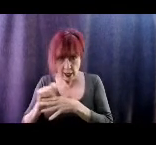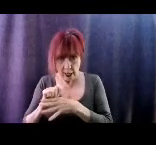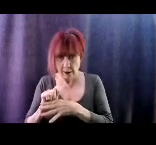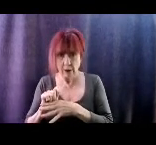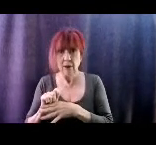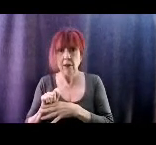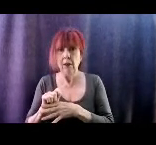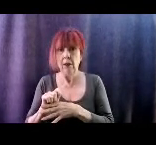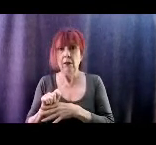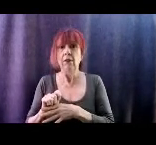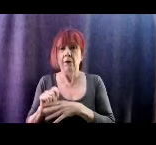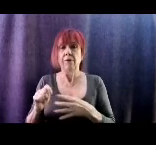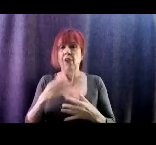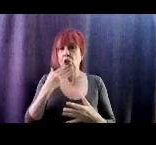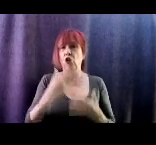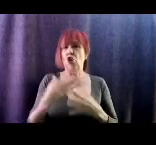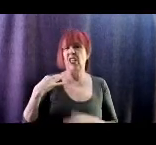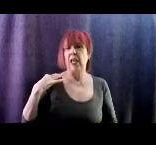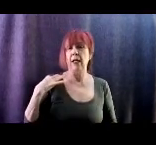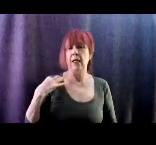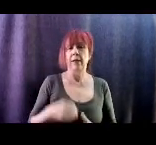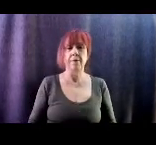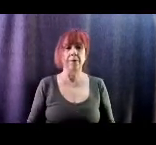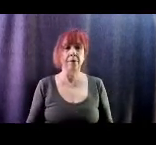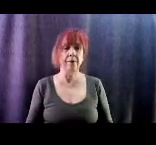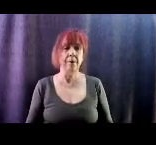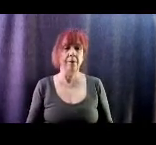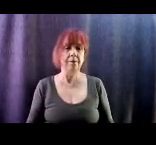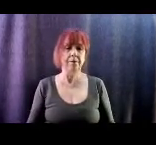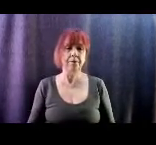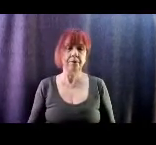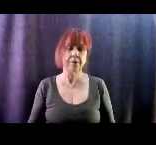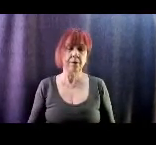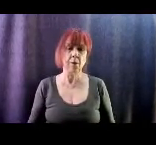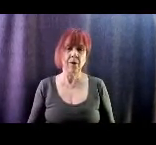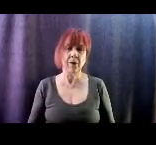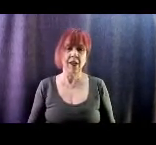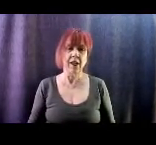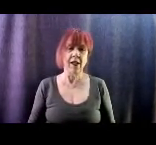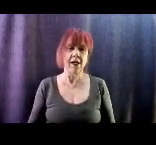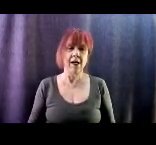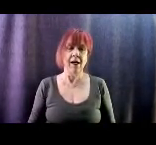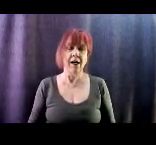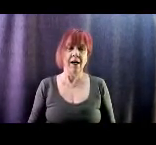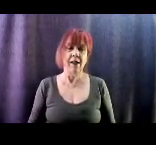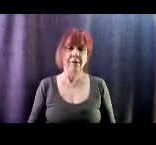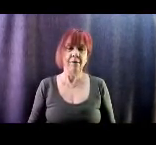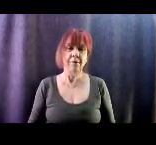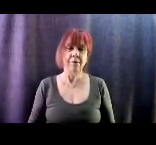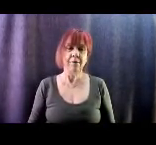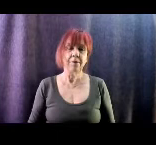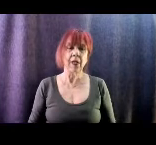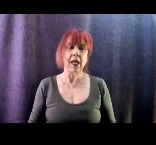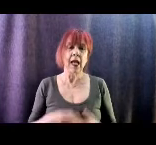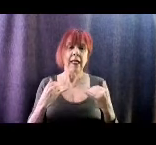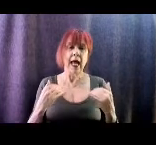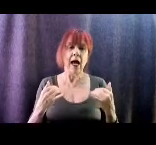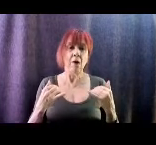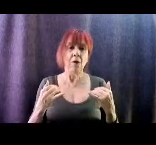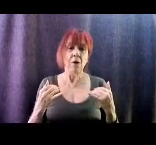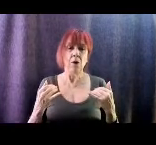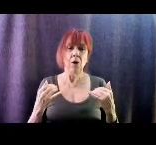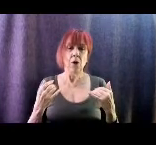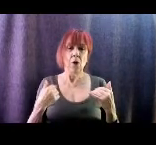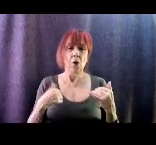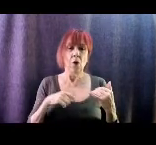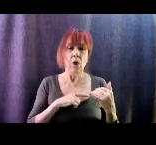One of the things about, and I'm going to continue just a little bit with the selection of students, is we find that